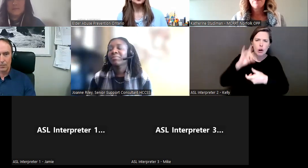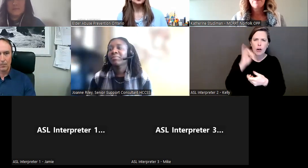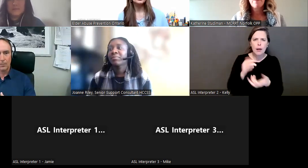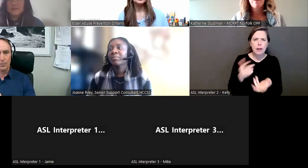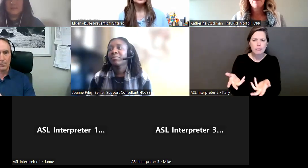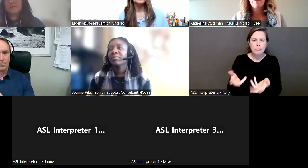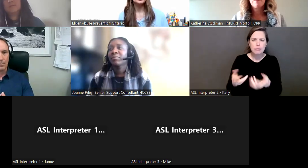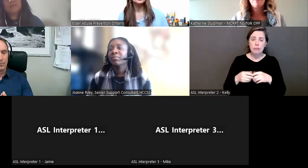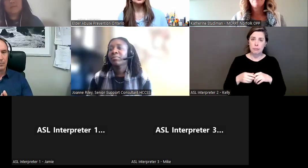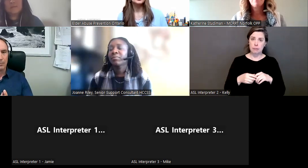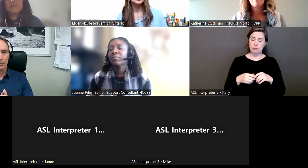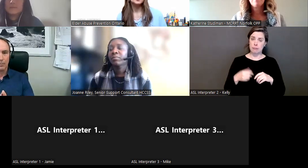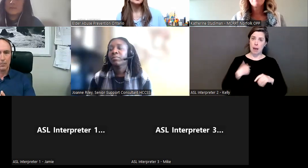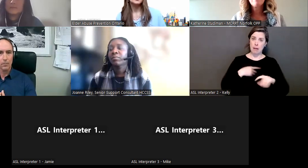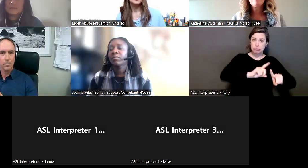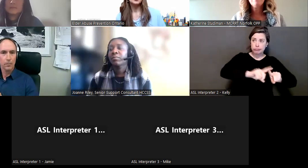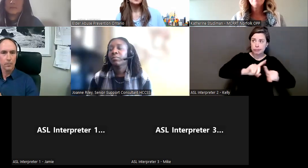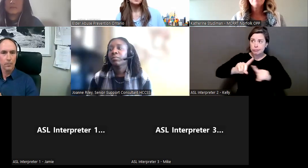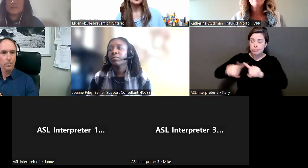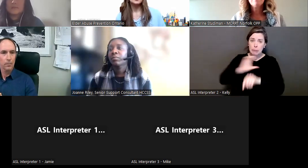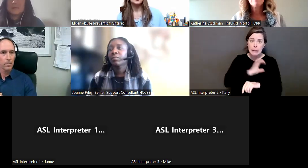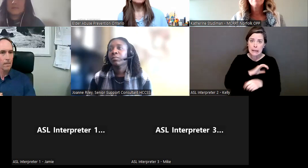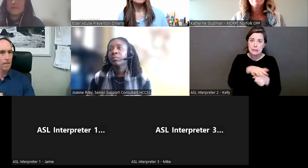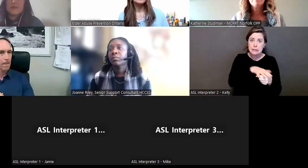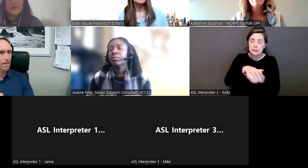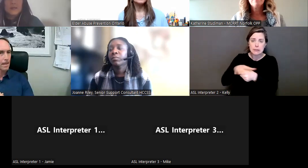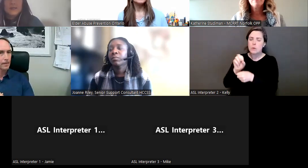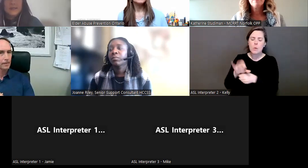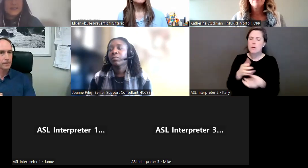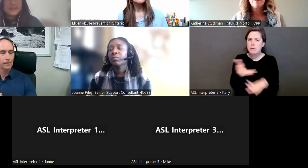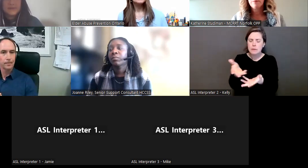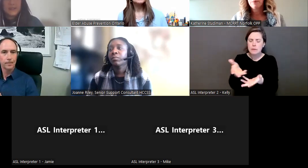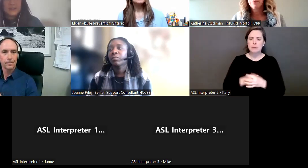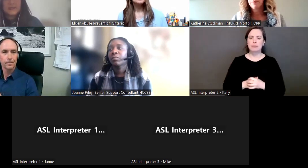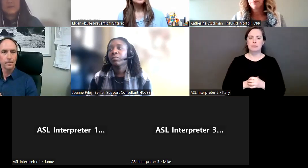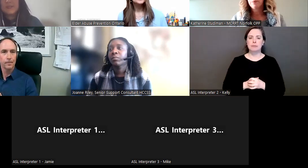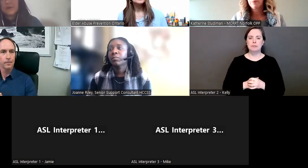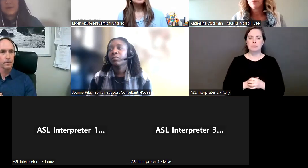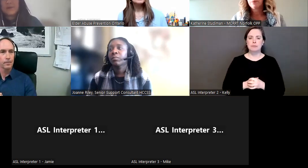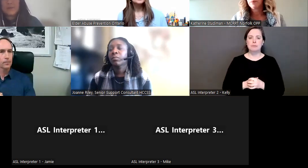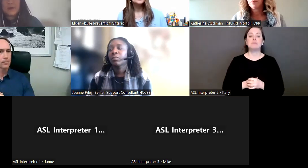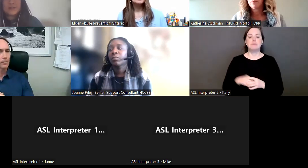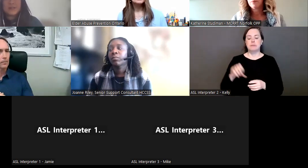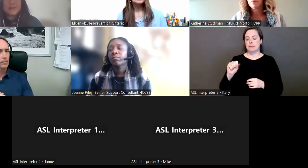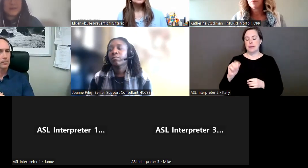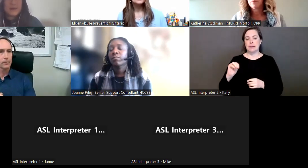the multiple different police services. Maybe you can speak to that. Yeah, definitely. So we do have a partnership with